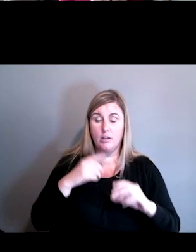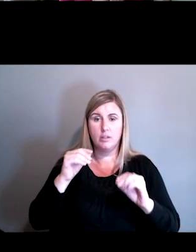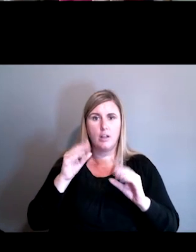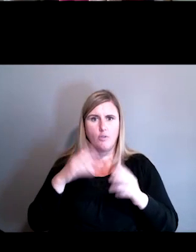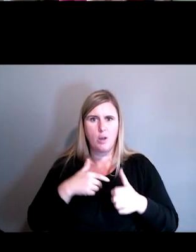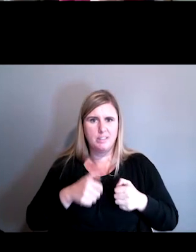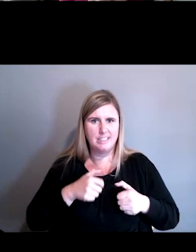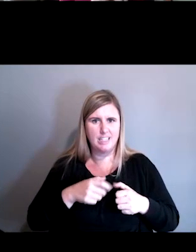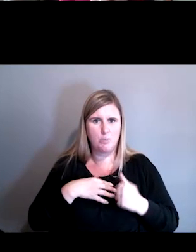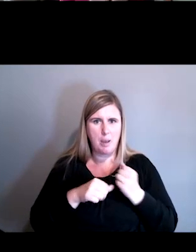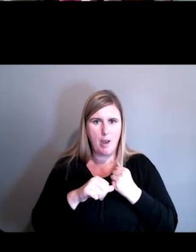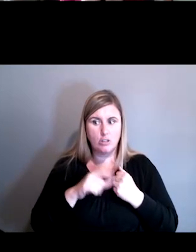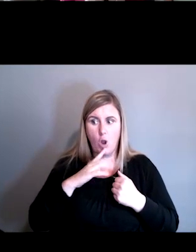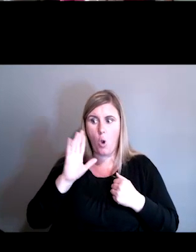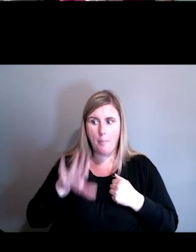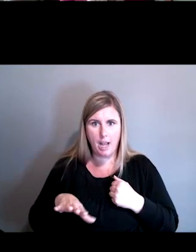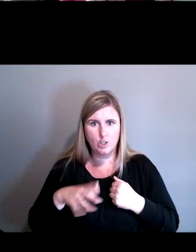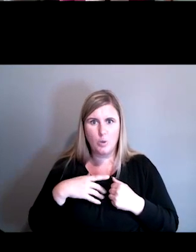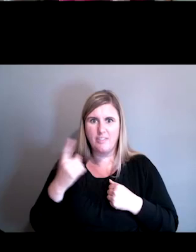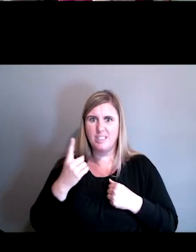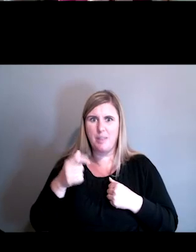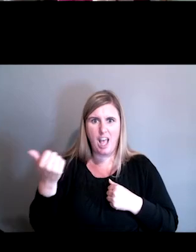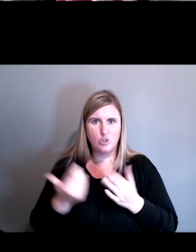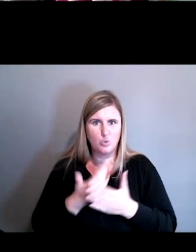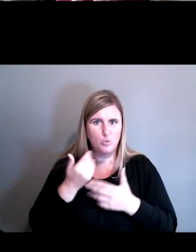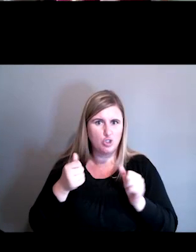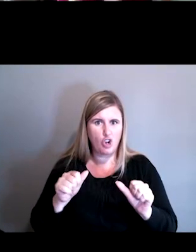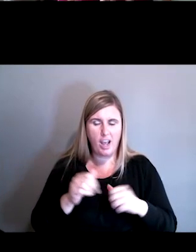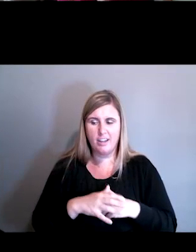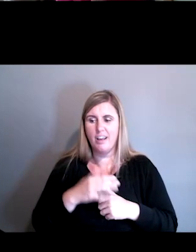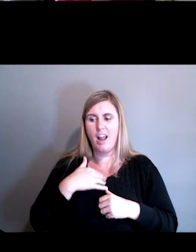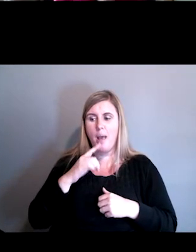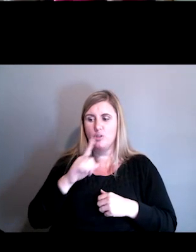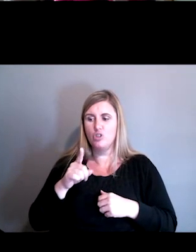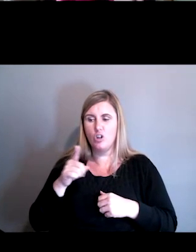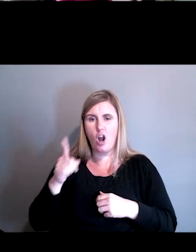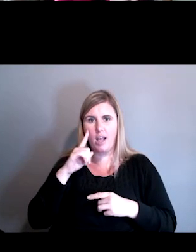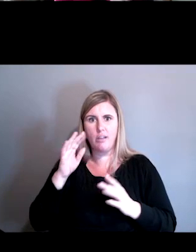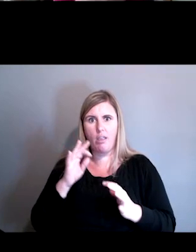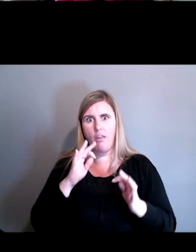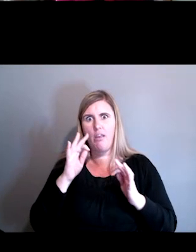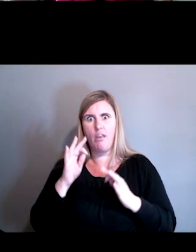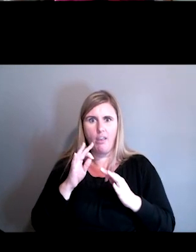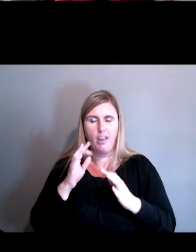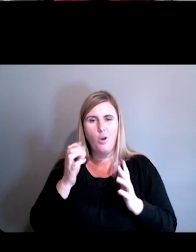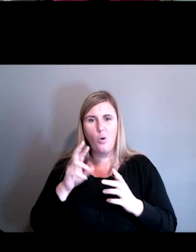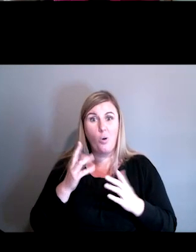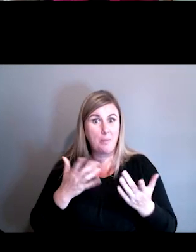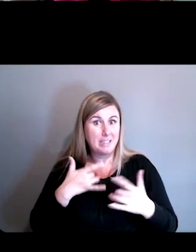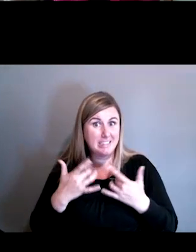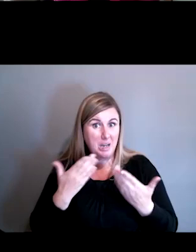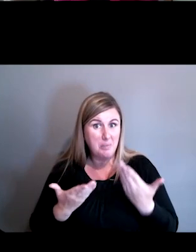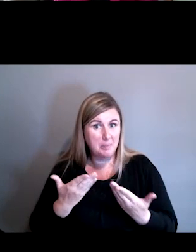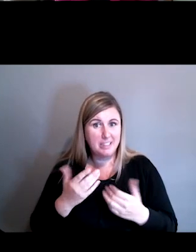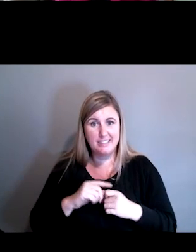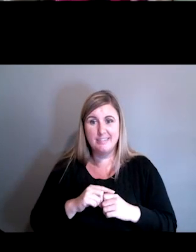new to try. And I'm sure her eyes were rolling or she was pretty excited, but I know I always brought a lot of new things back that I